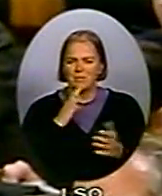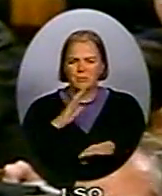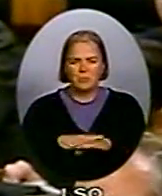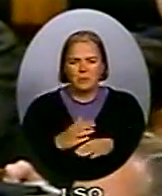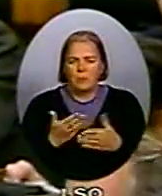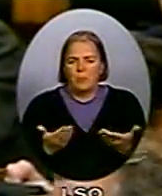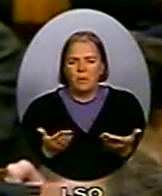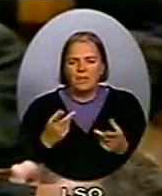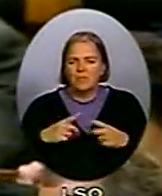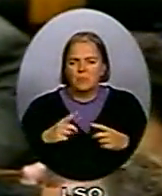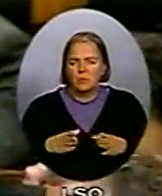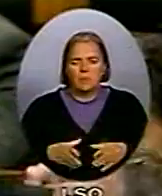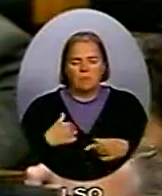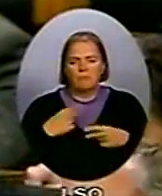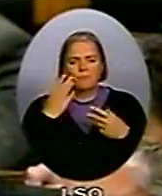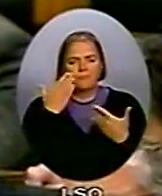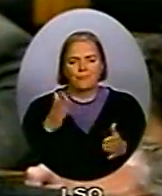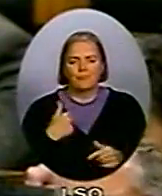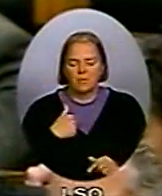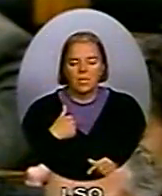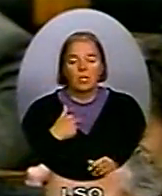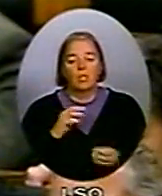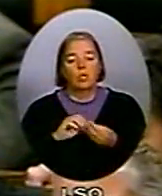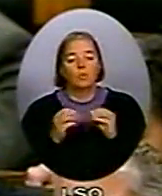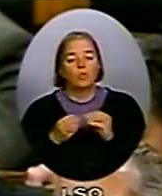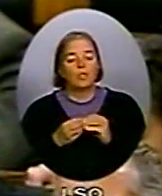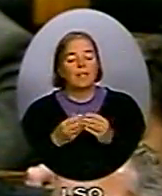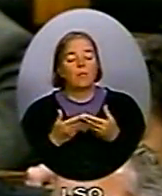comes to open data, Mr. Speaker, there are over